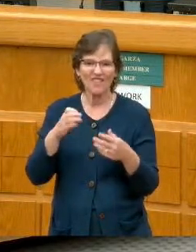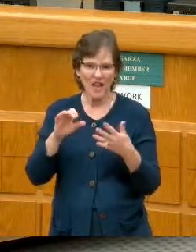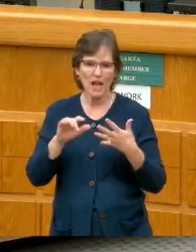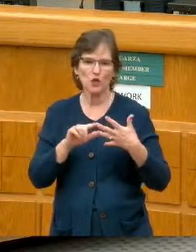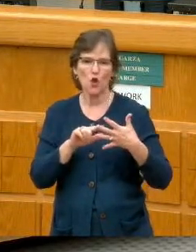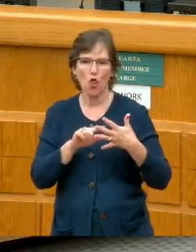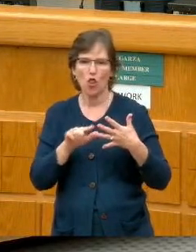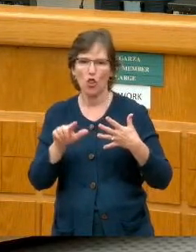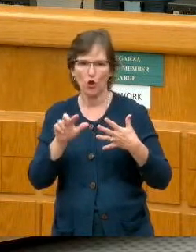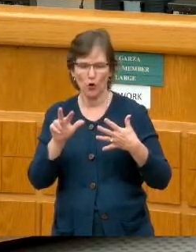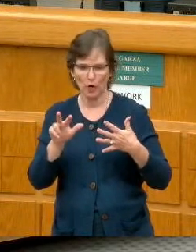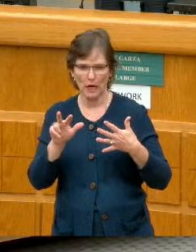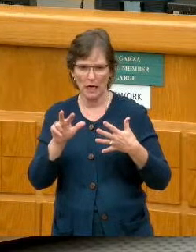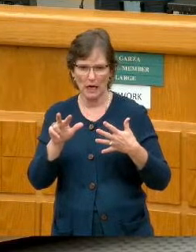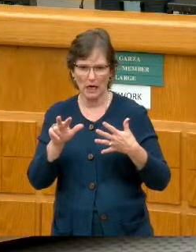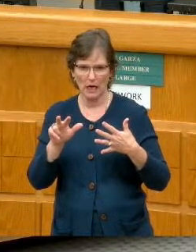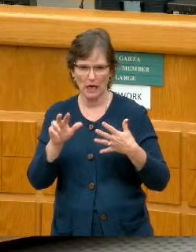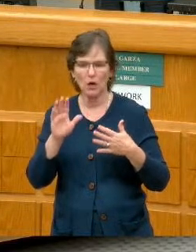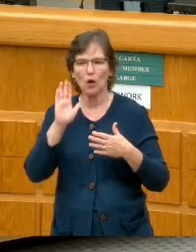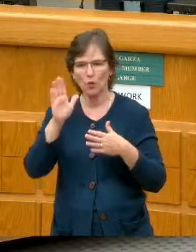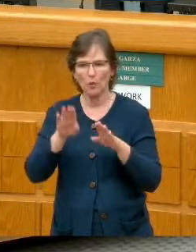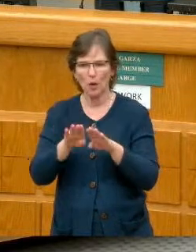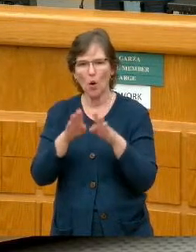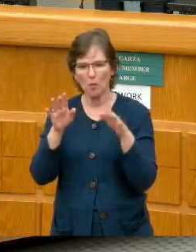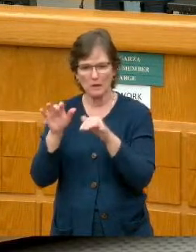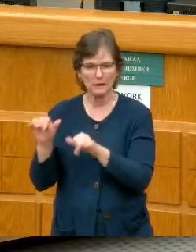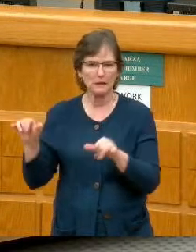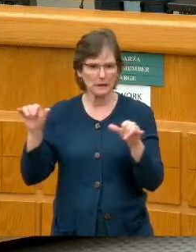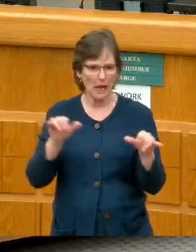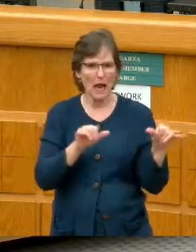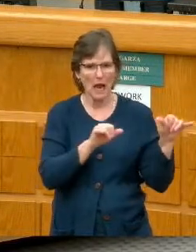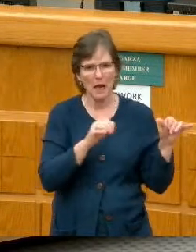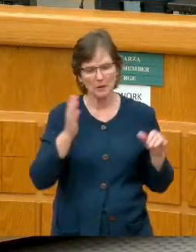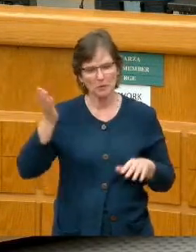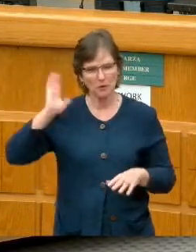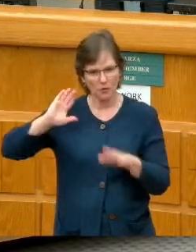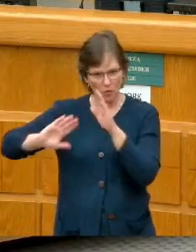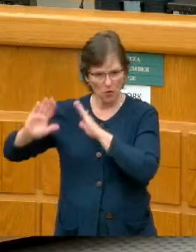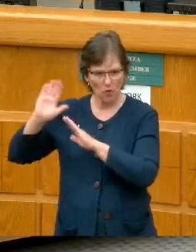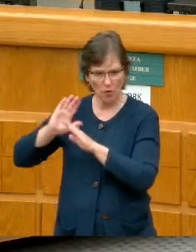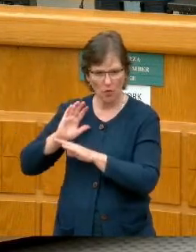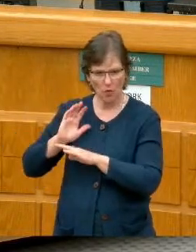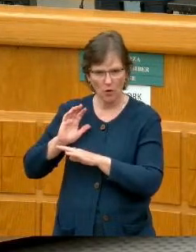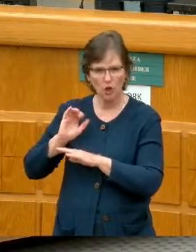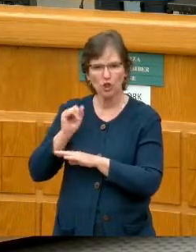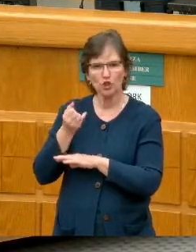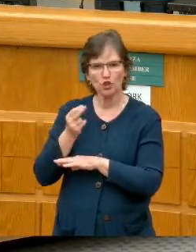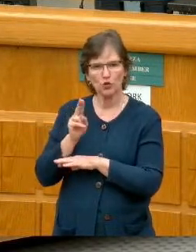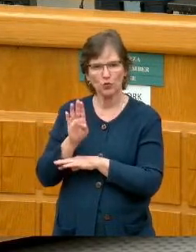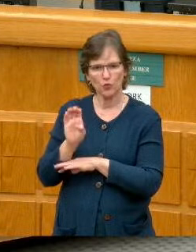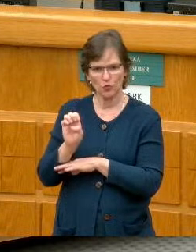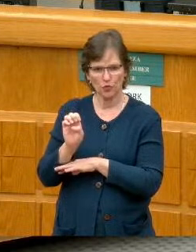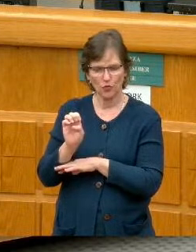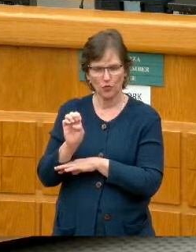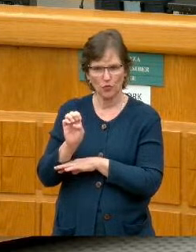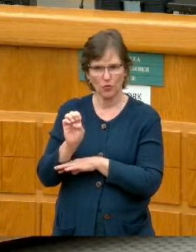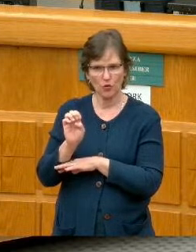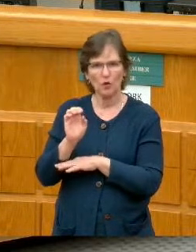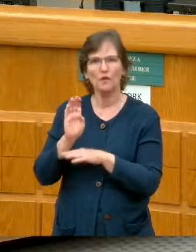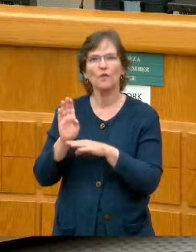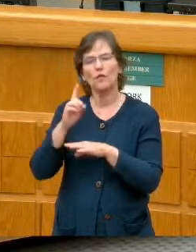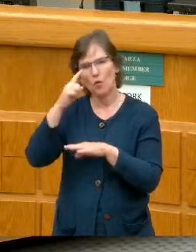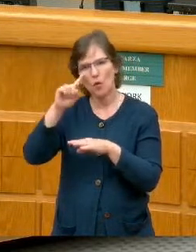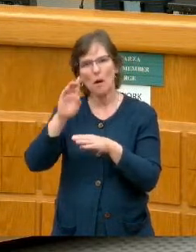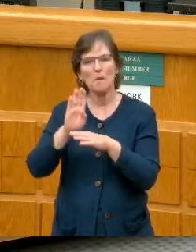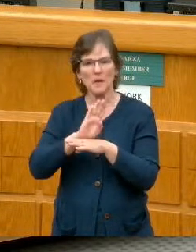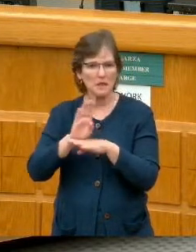to the same level of openness as they were during the Open Texas Phase 3 in June. So that's